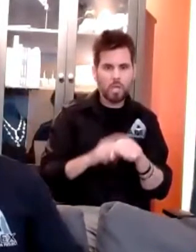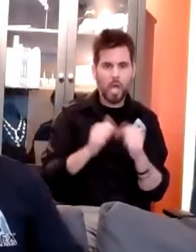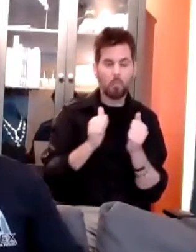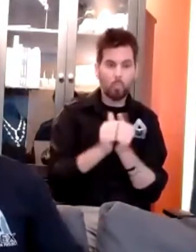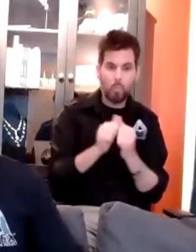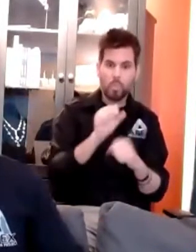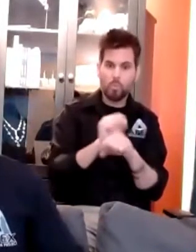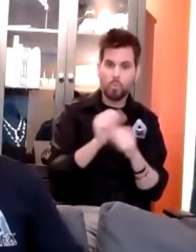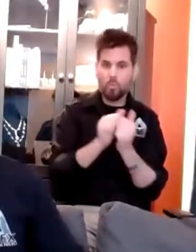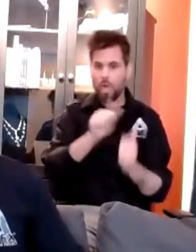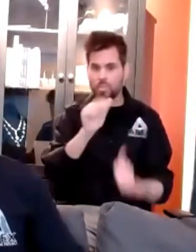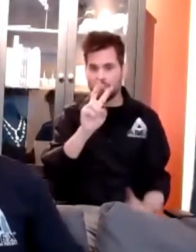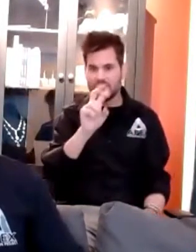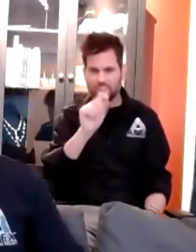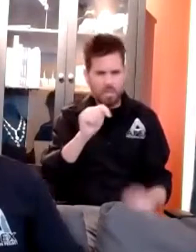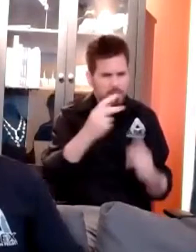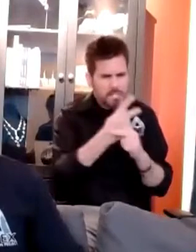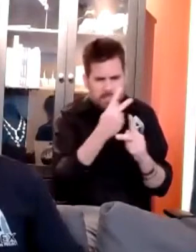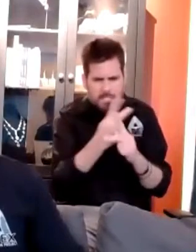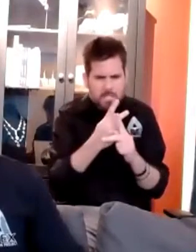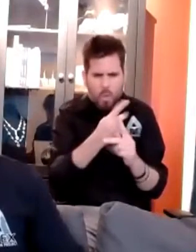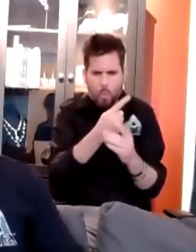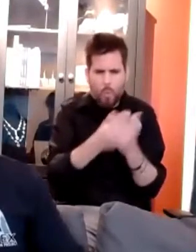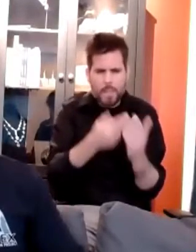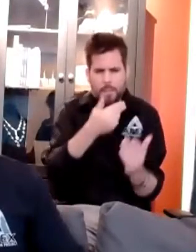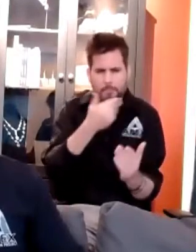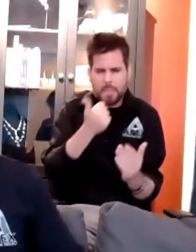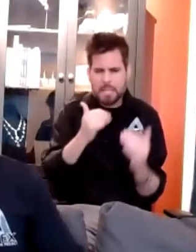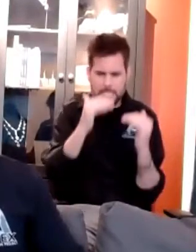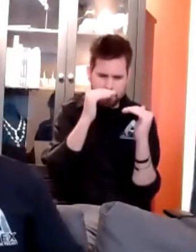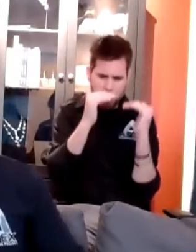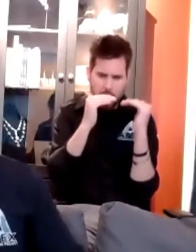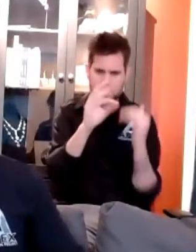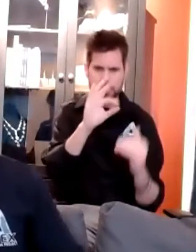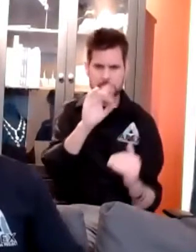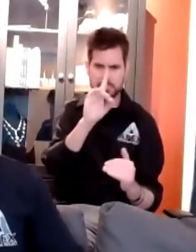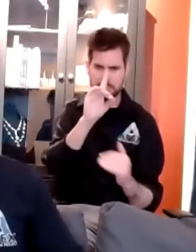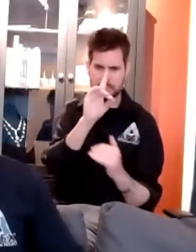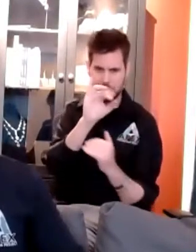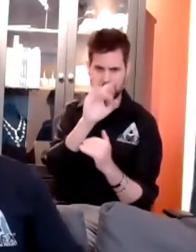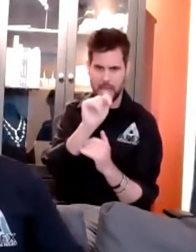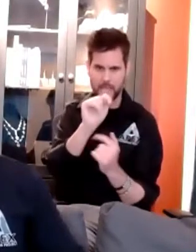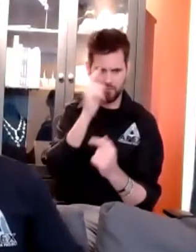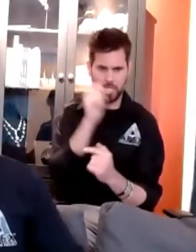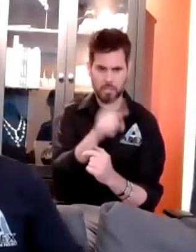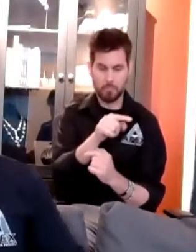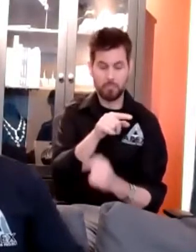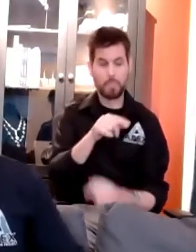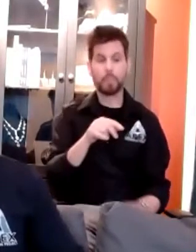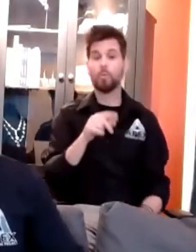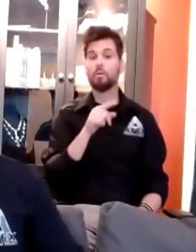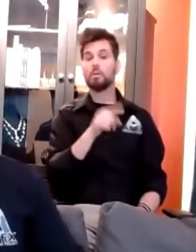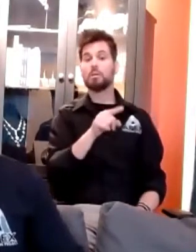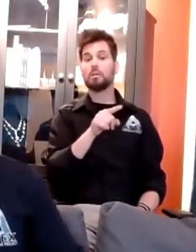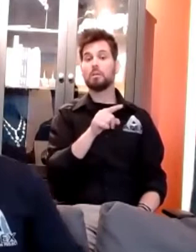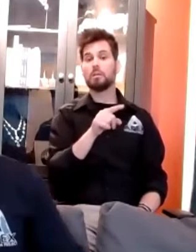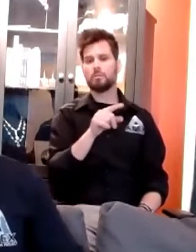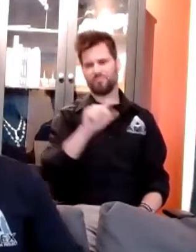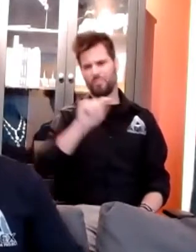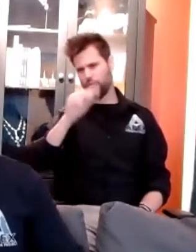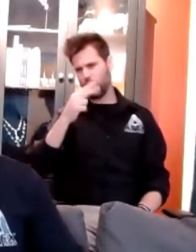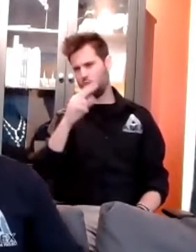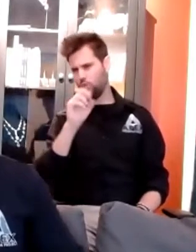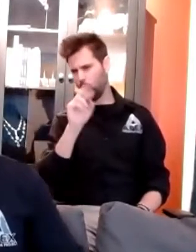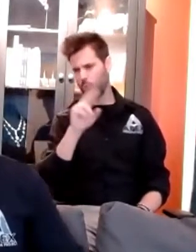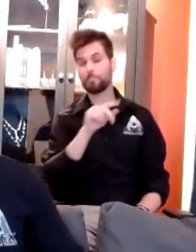balanced diet for him. So he actually has to eat a protein-based diet where the protein molecules have been processed